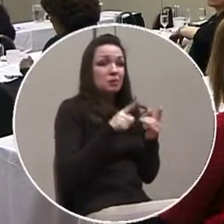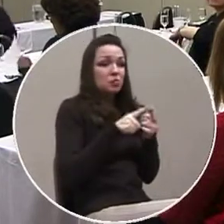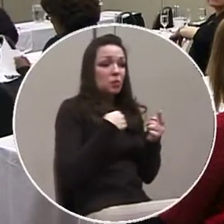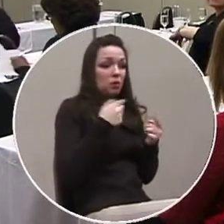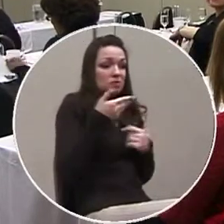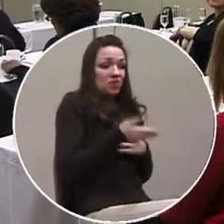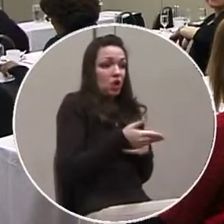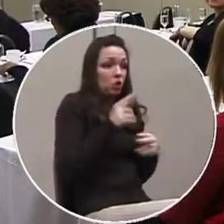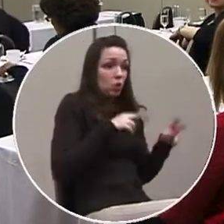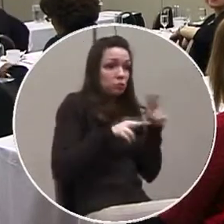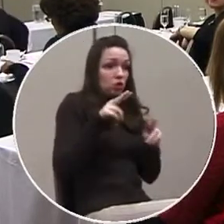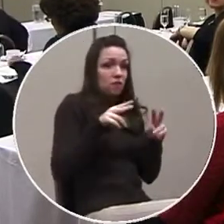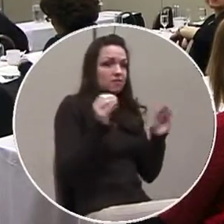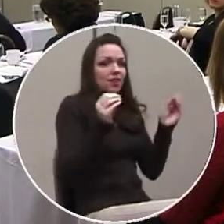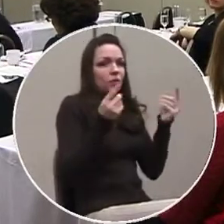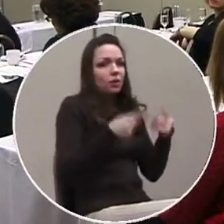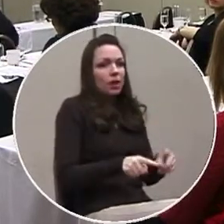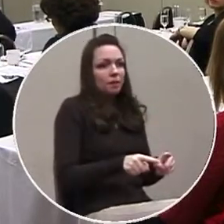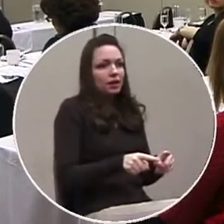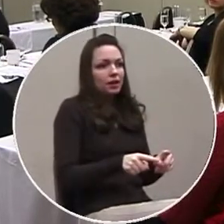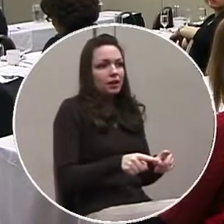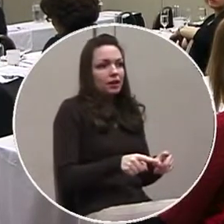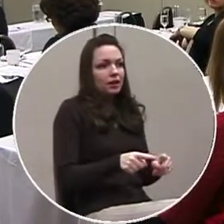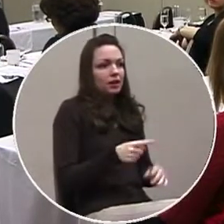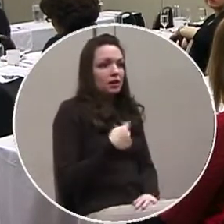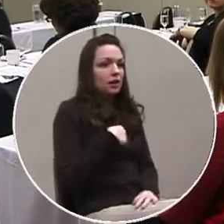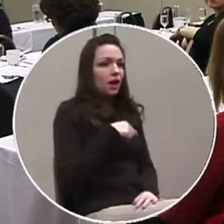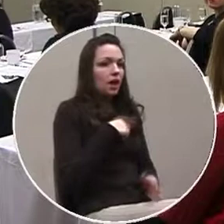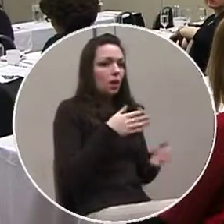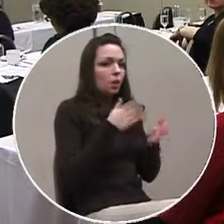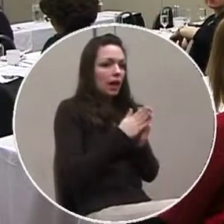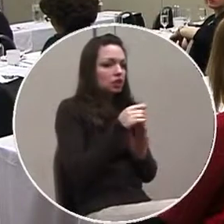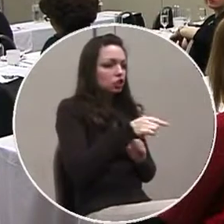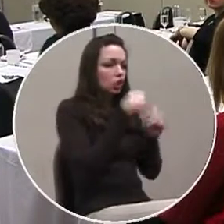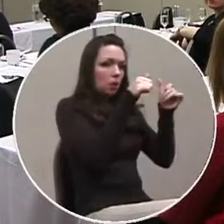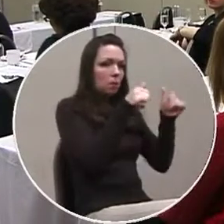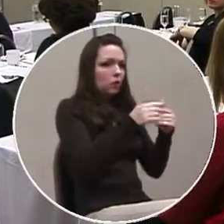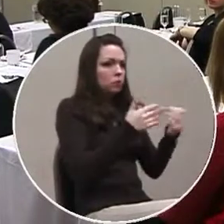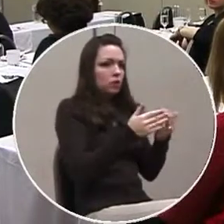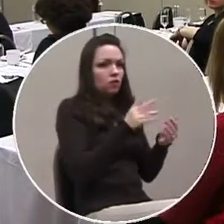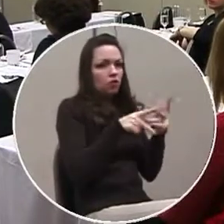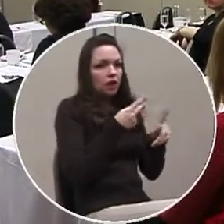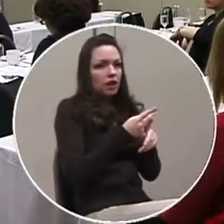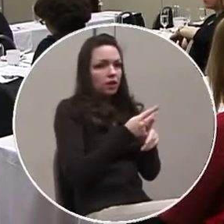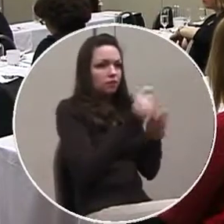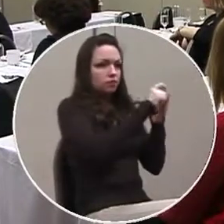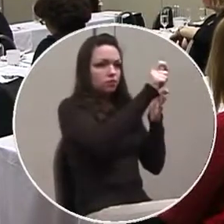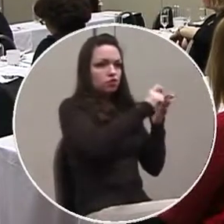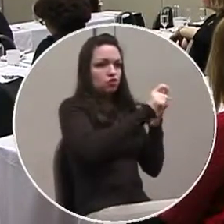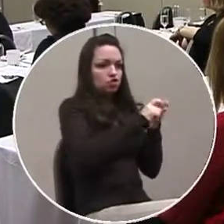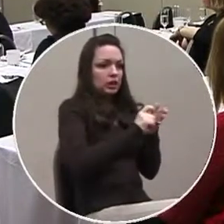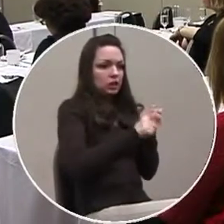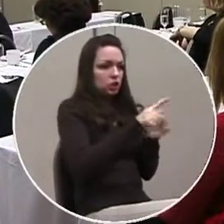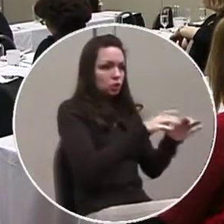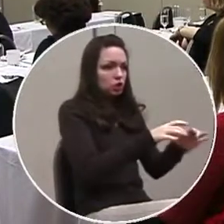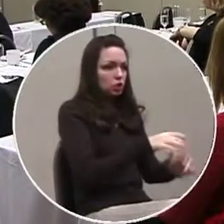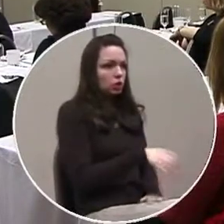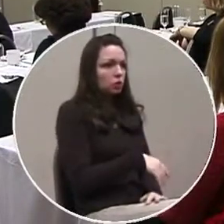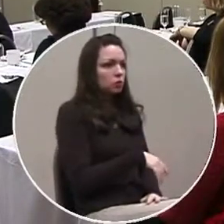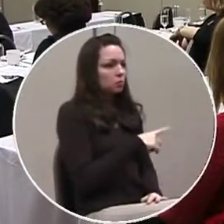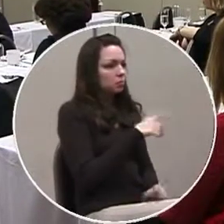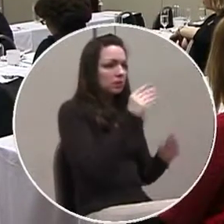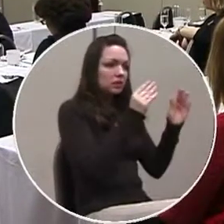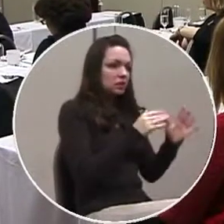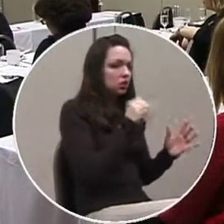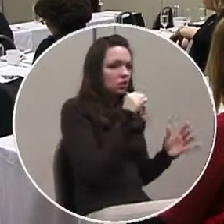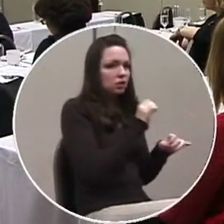then we asked her to post up her choice of whatever checklist she could use, and she took her time doing that. She took a long